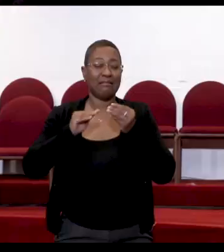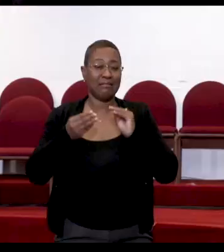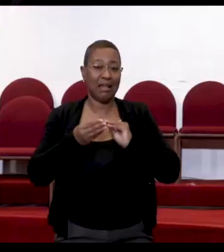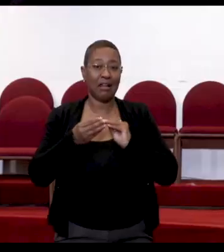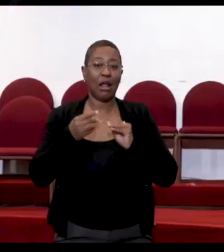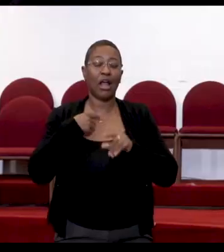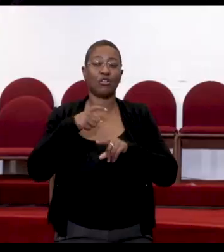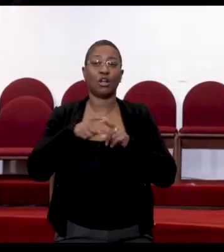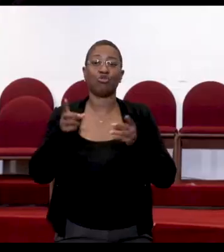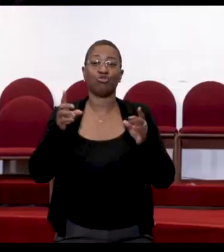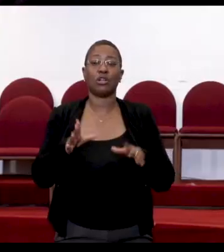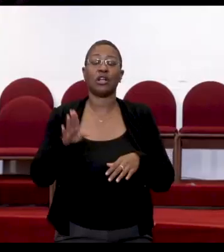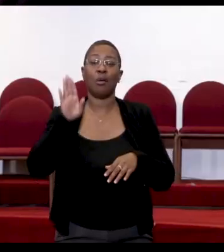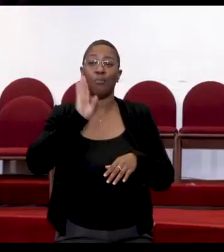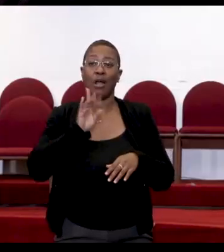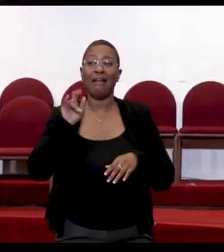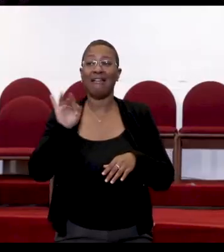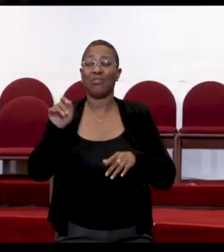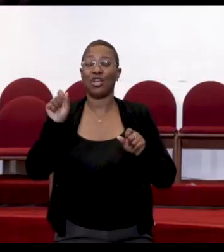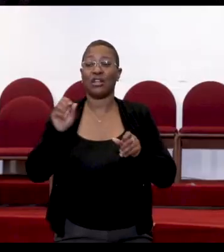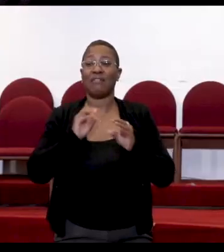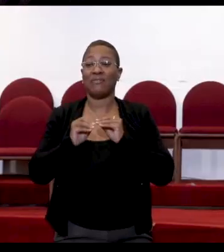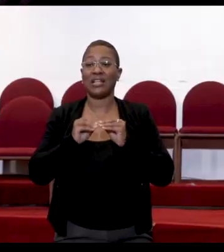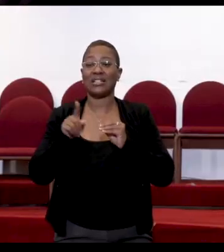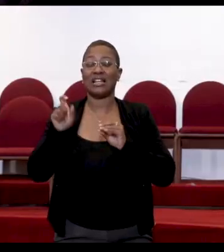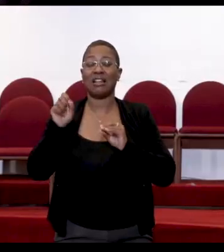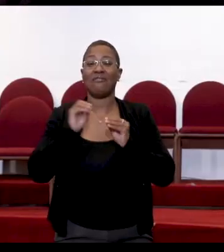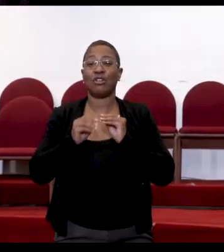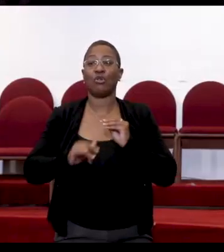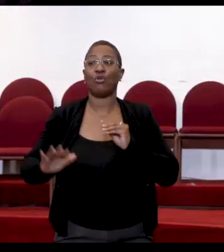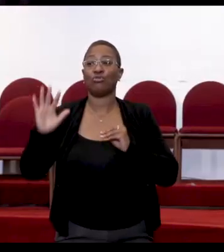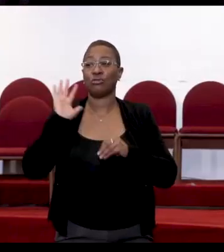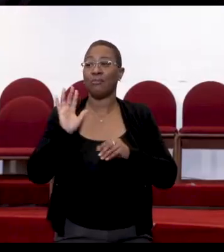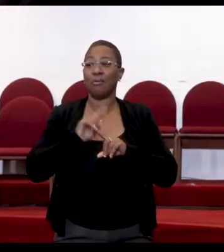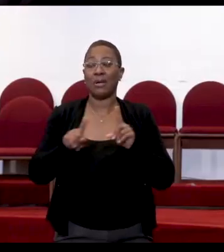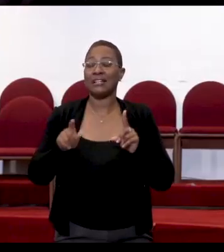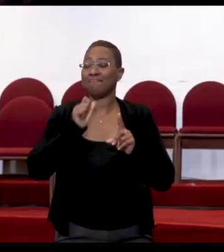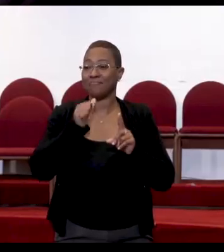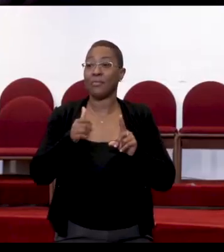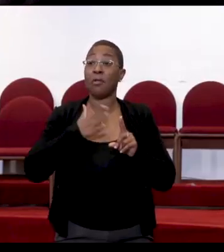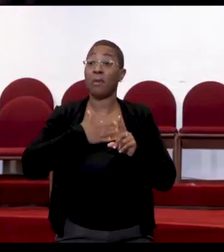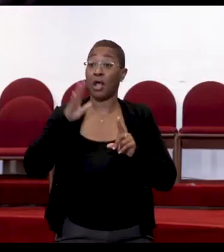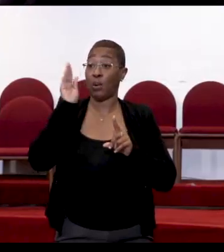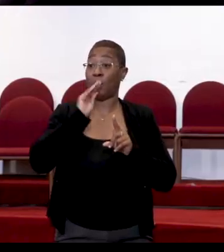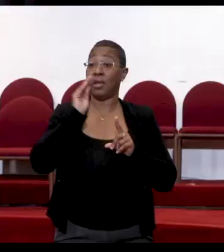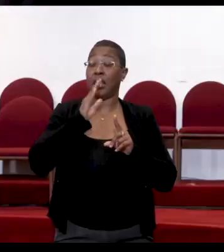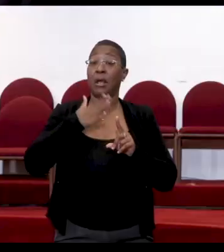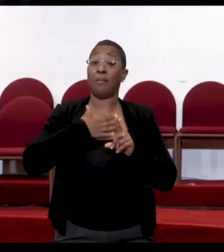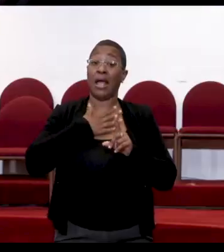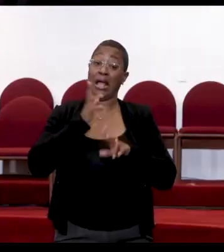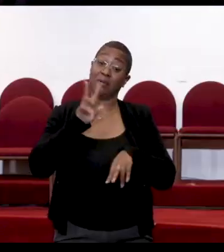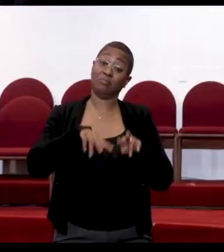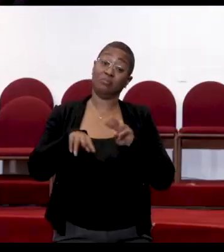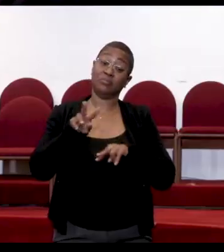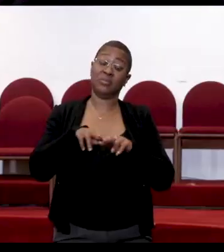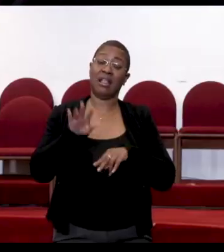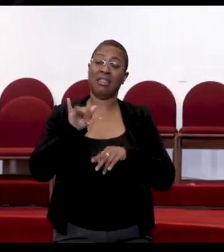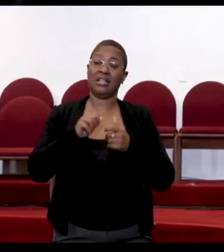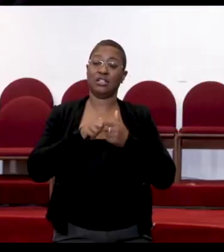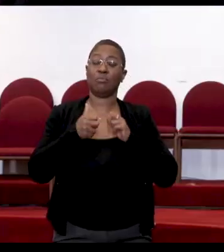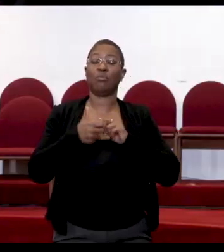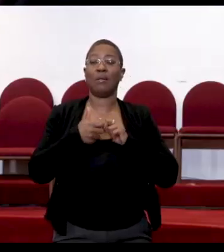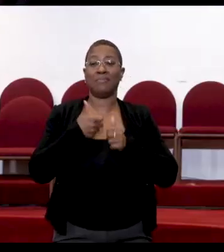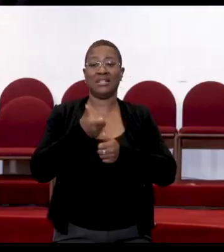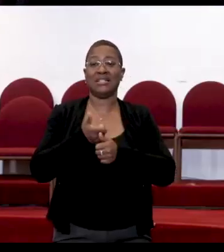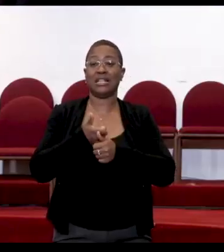if Director Brown could have fixed it, he could have fixed it a long time ago. In my opinion and my observation, that's a problem